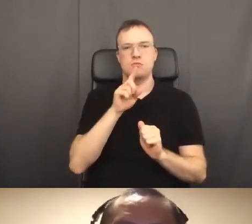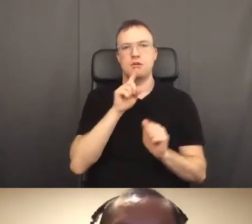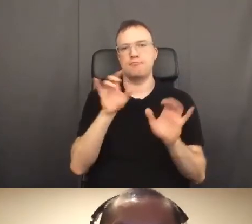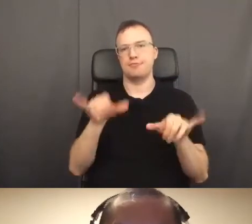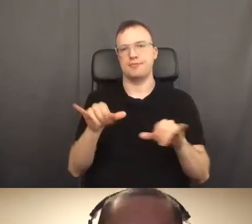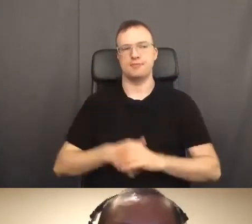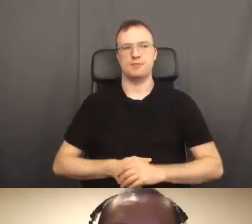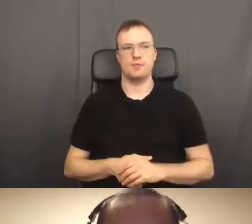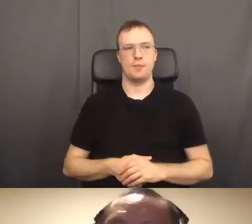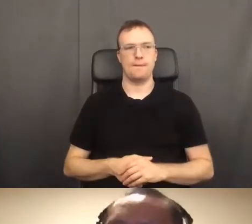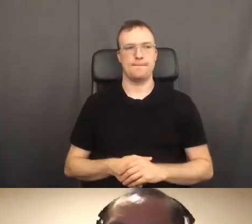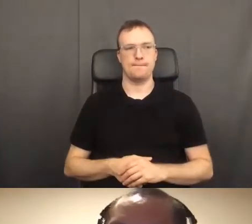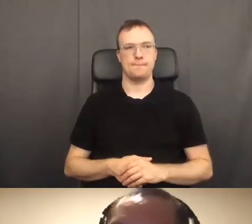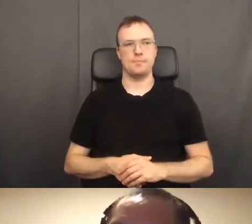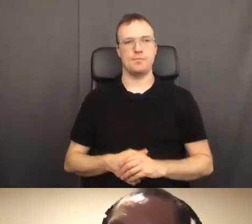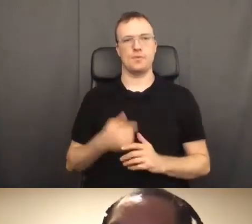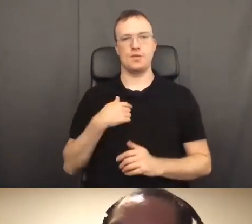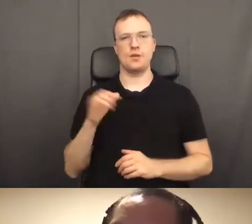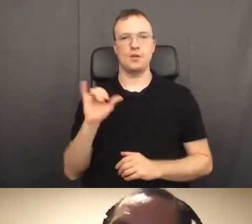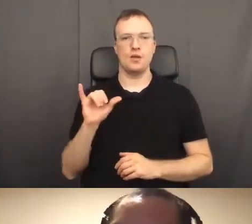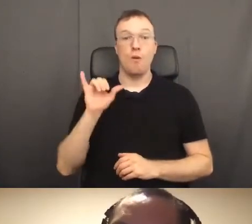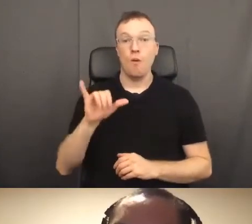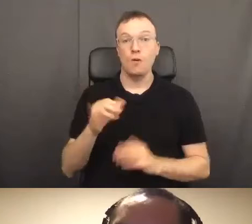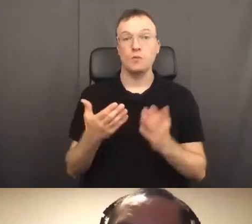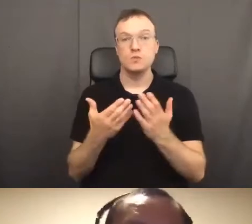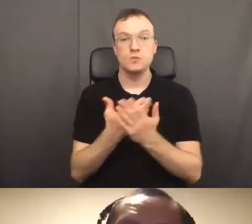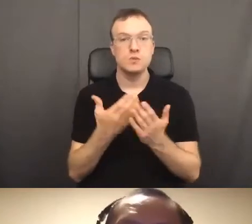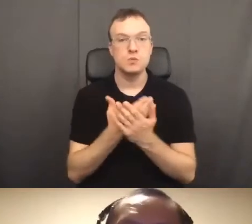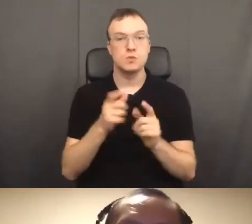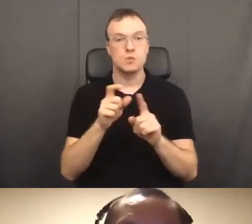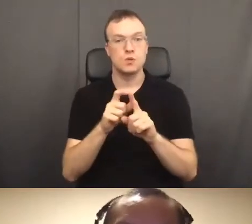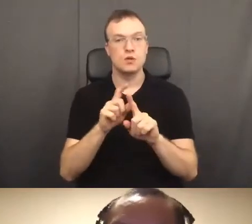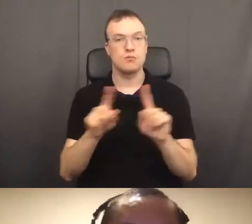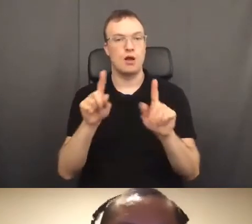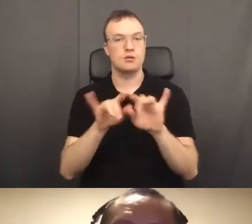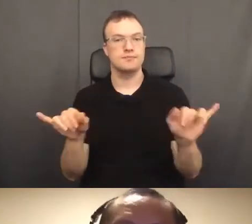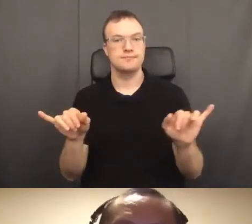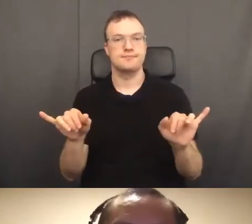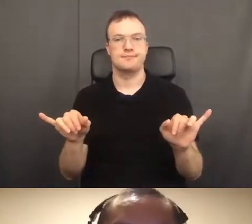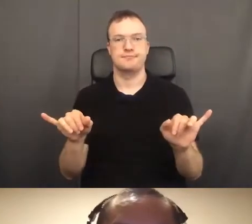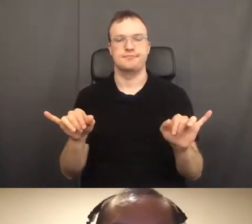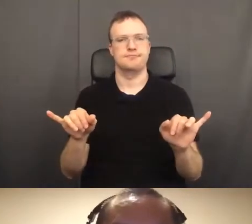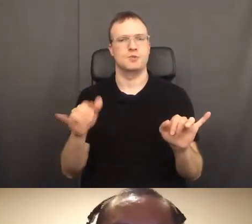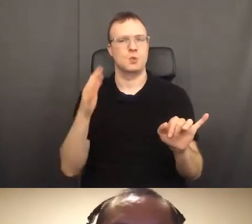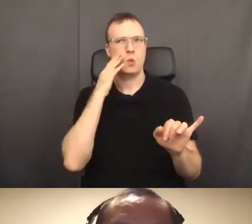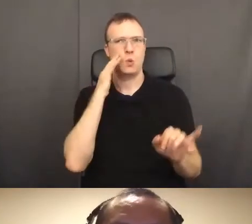So I was like, oh, it's a new words, but at the same time, like it was very familiar to